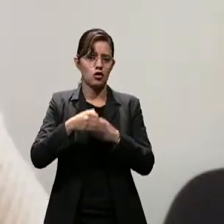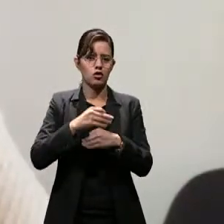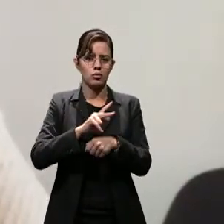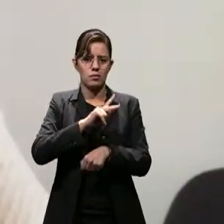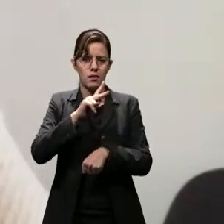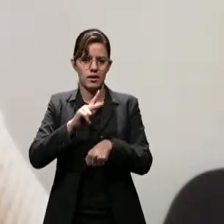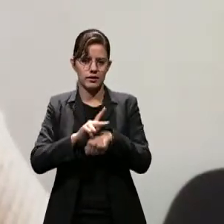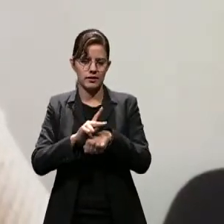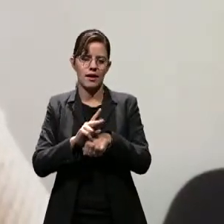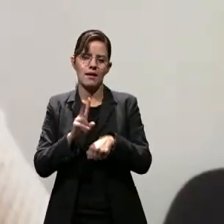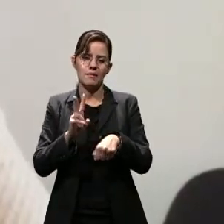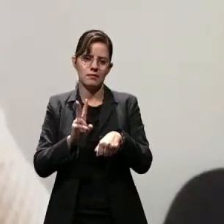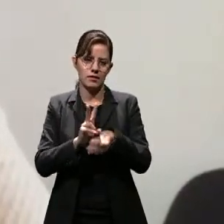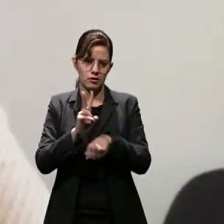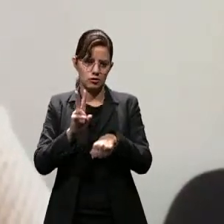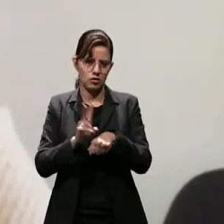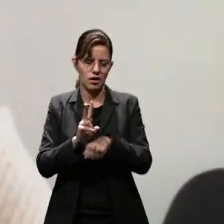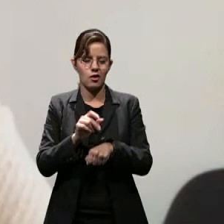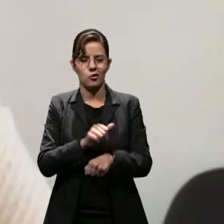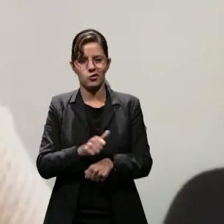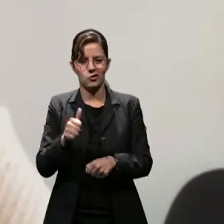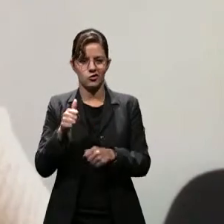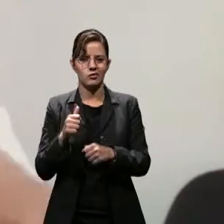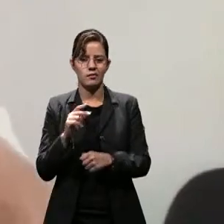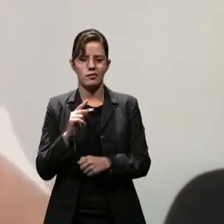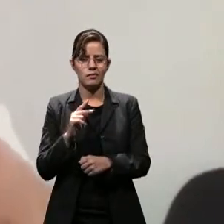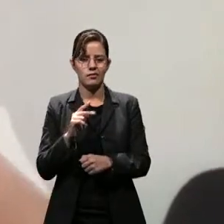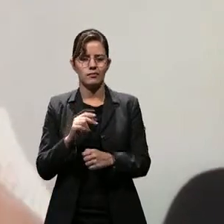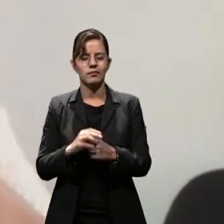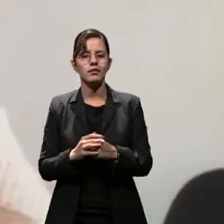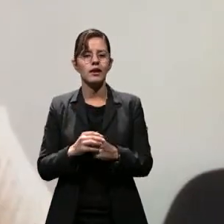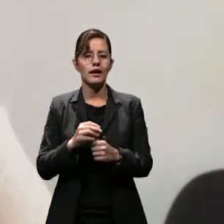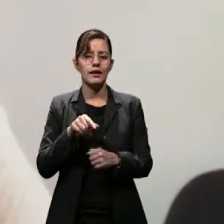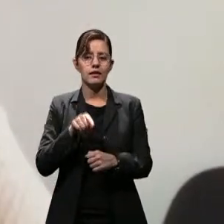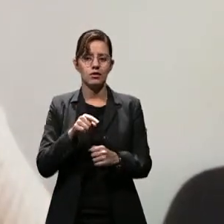for Guatemala and Venezuela have